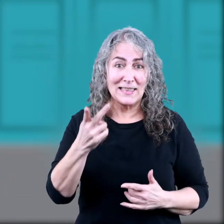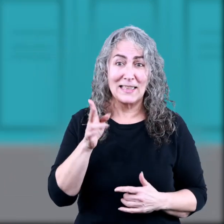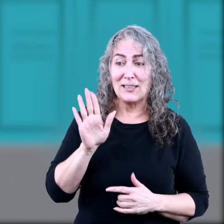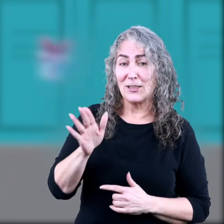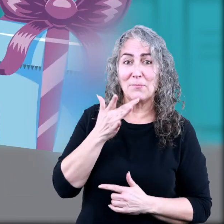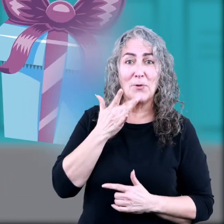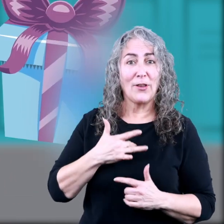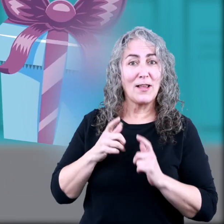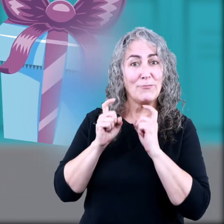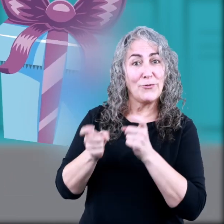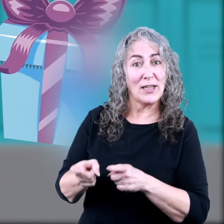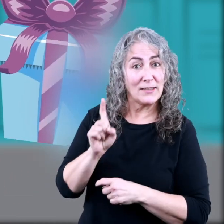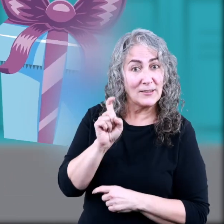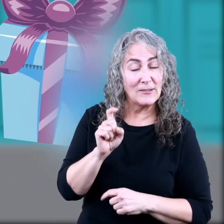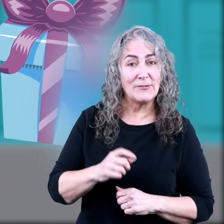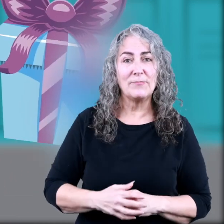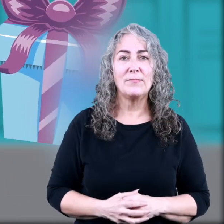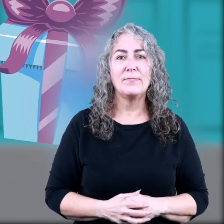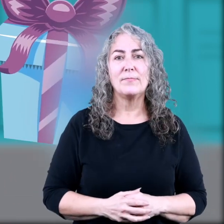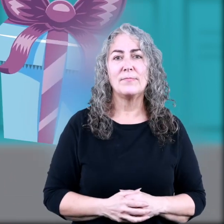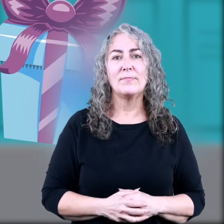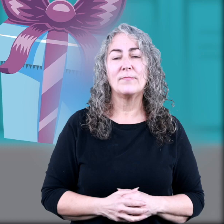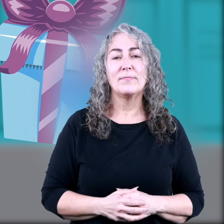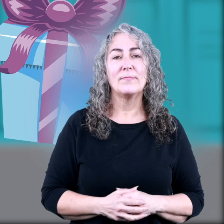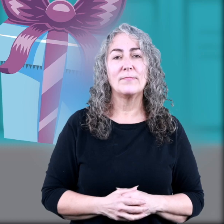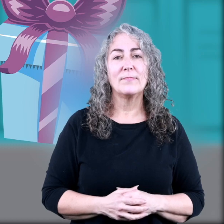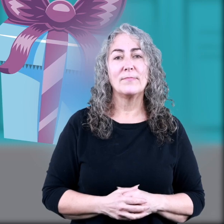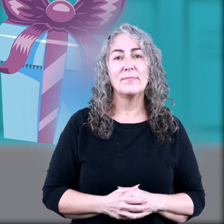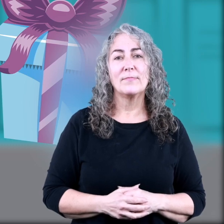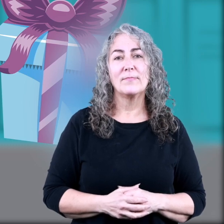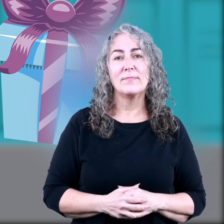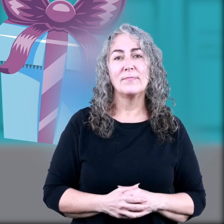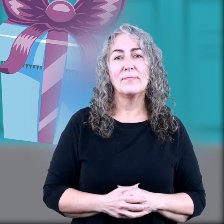see Bradley's birthday present?